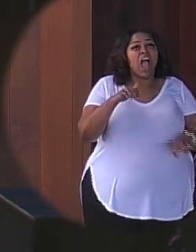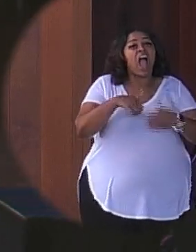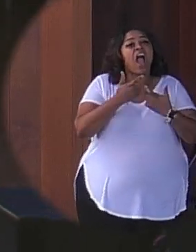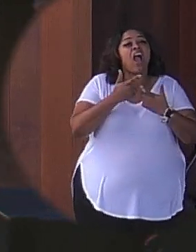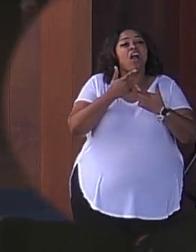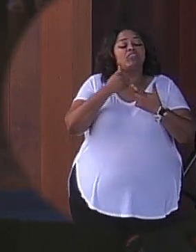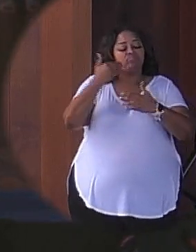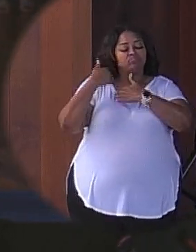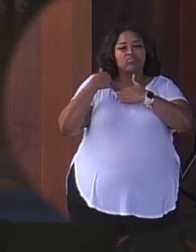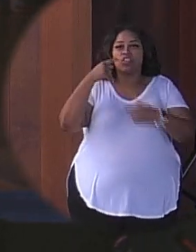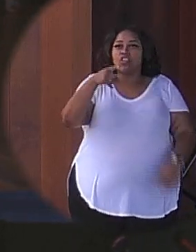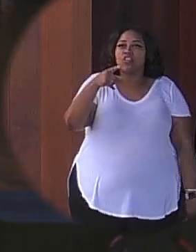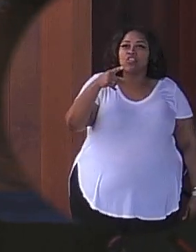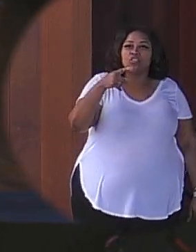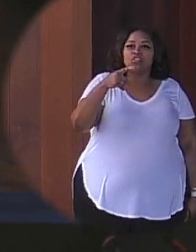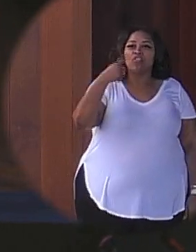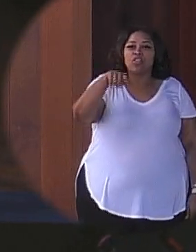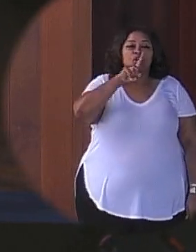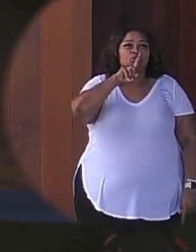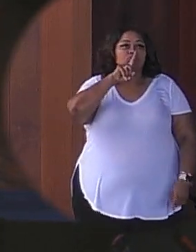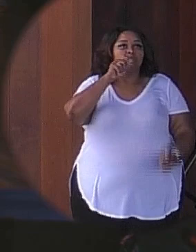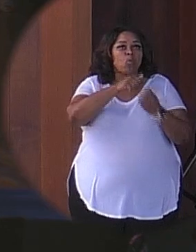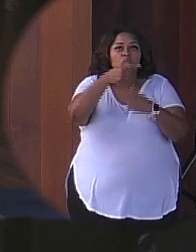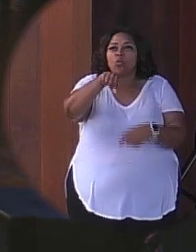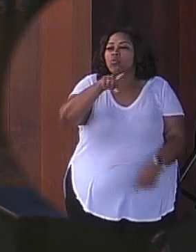you for the well-being of those around you?